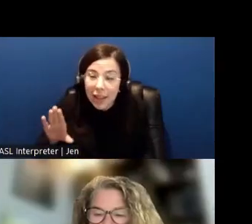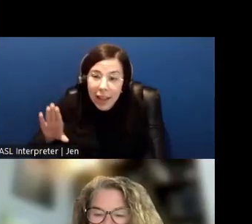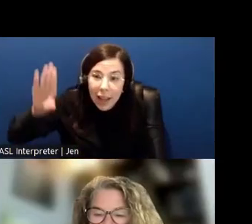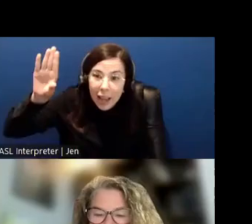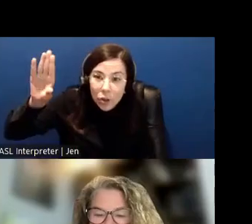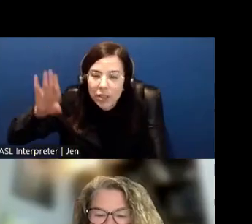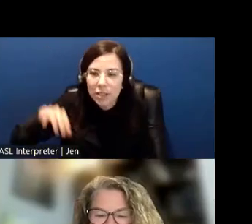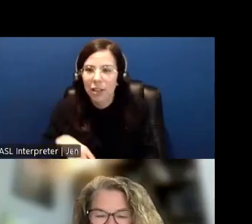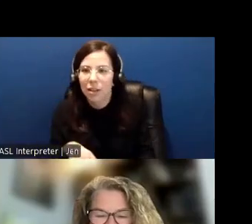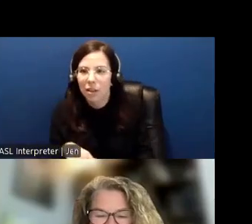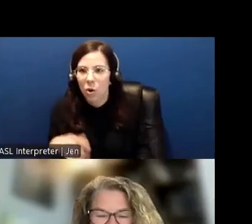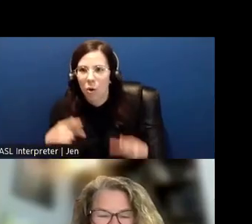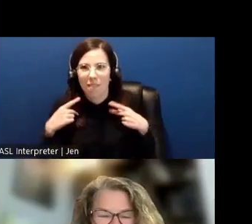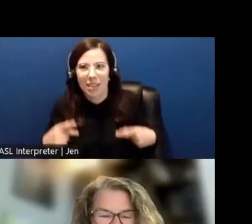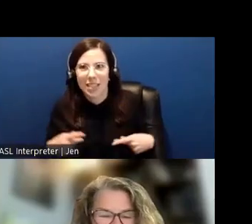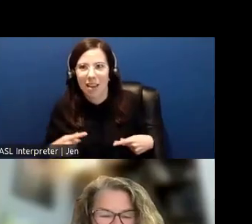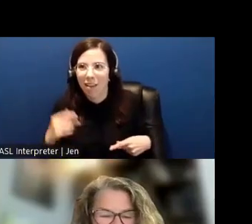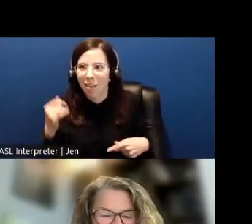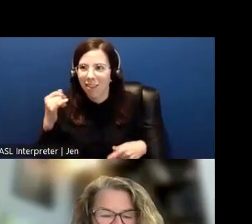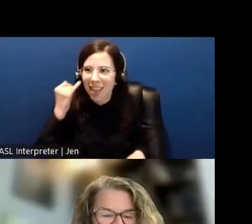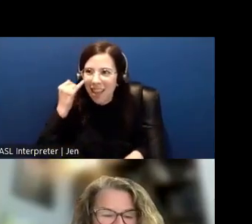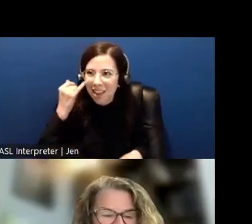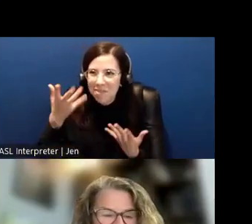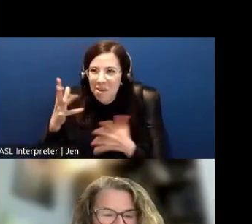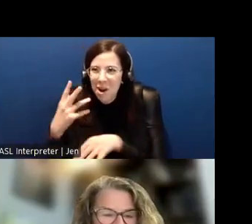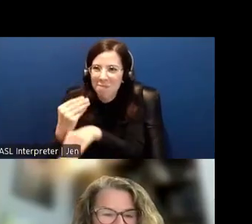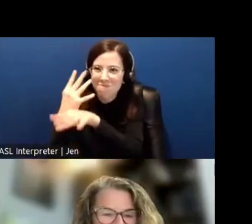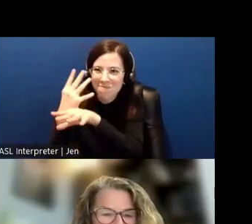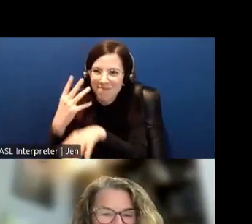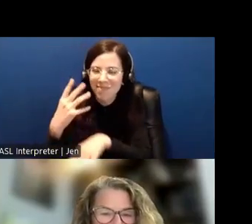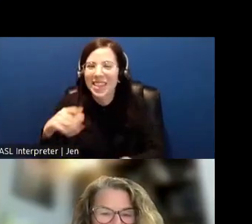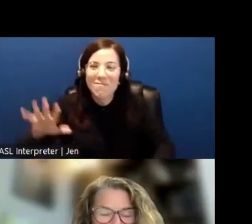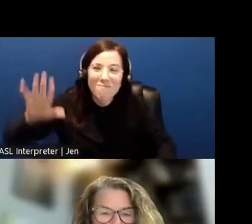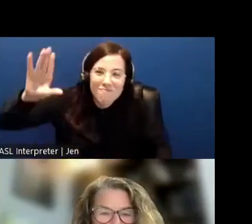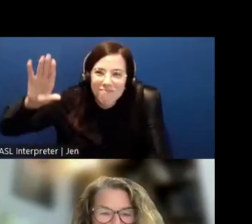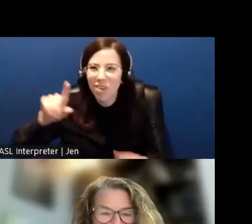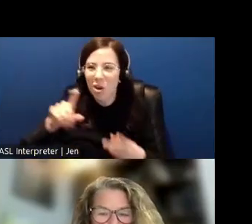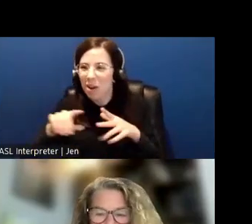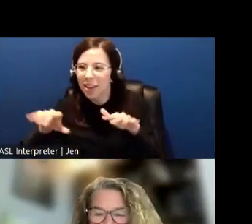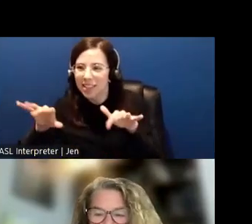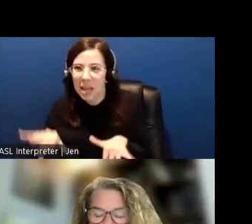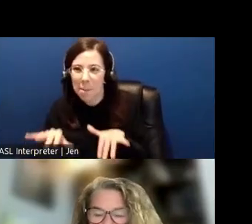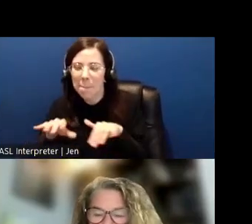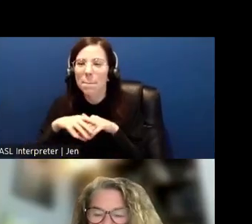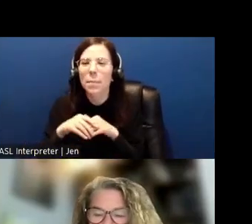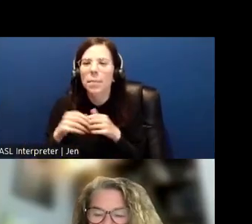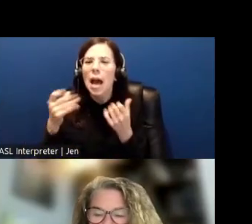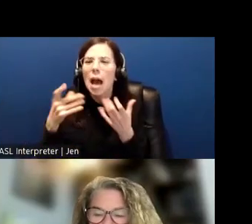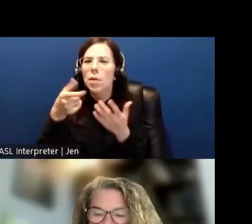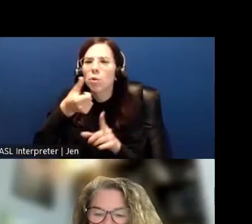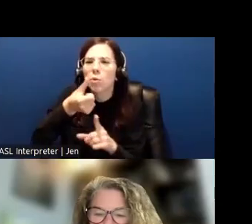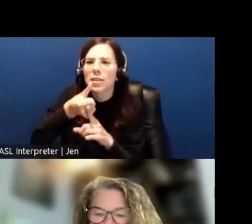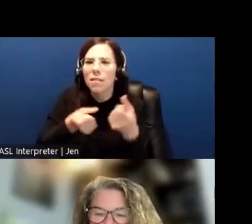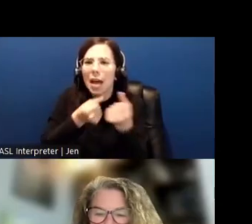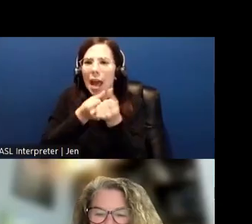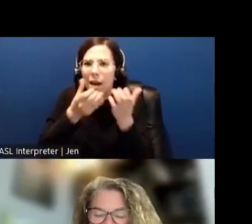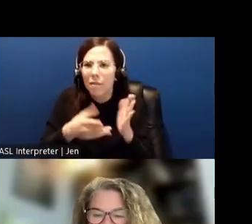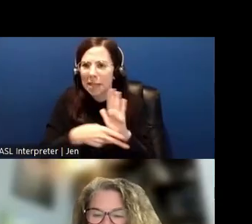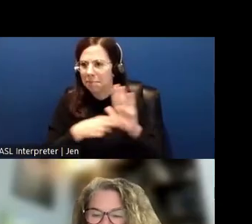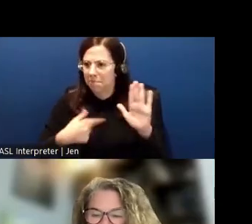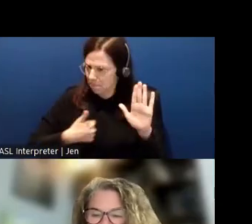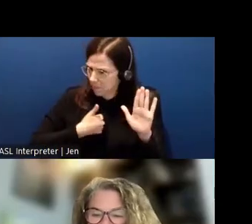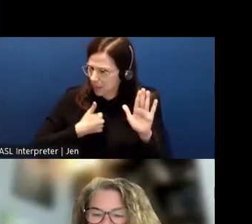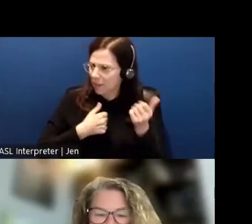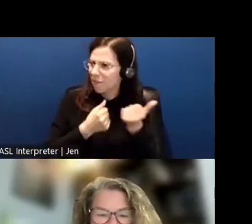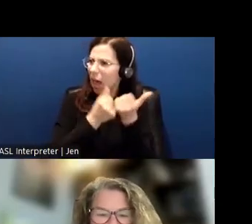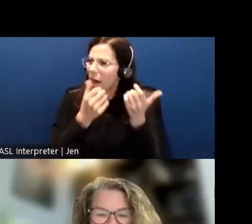hand raise for those of you who are on video, or put in the chat, how many of you are advocates? Let's